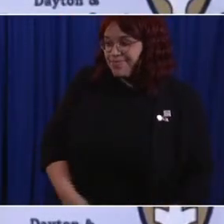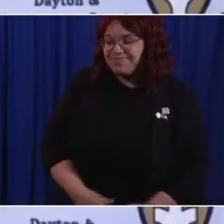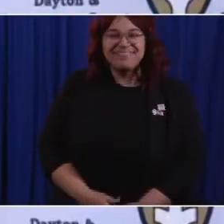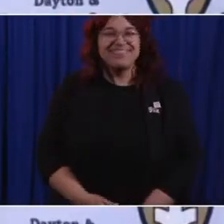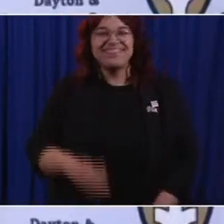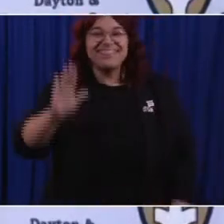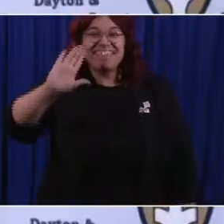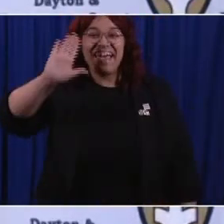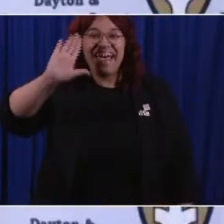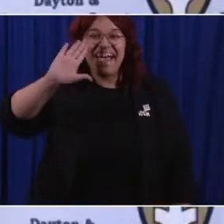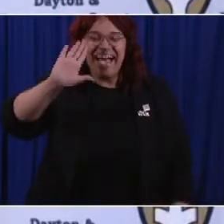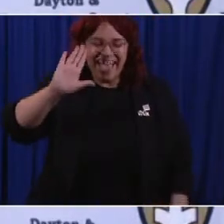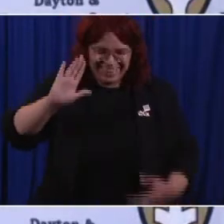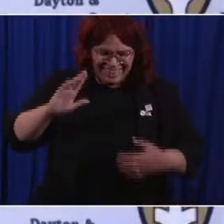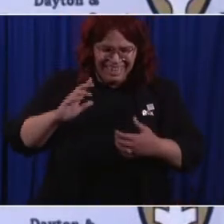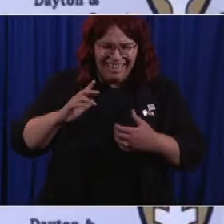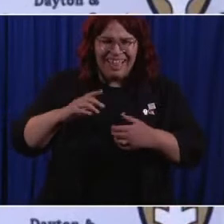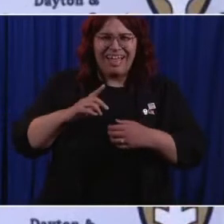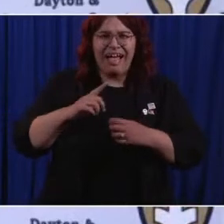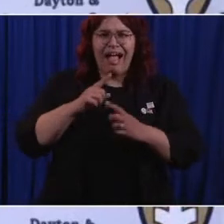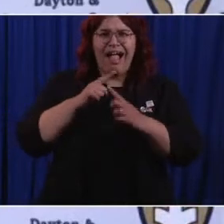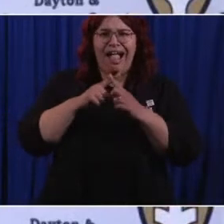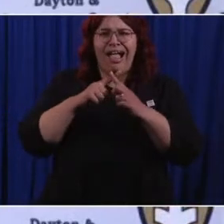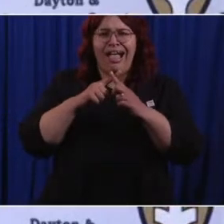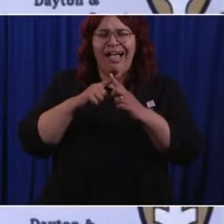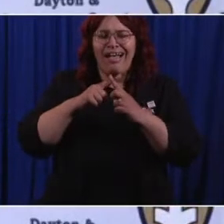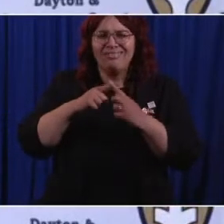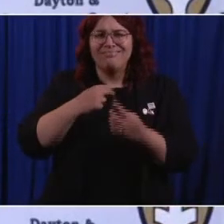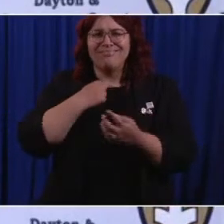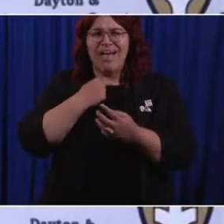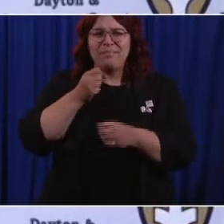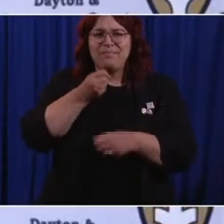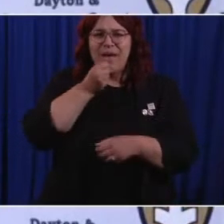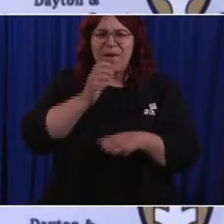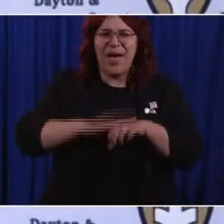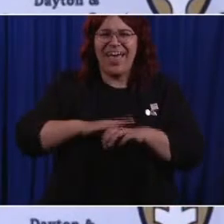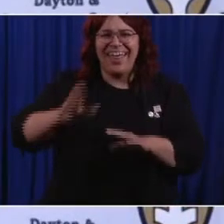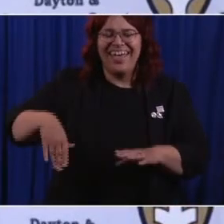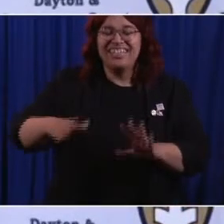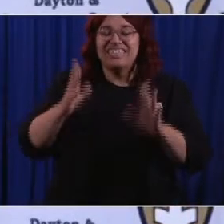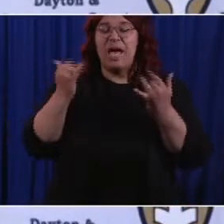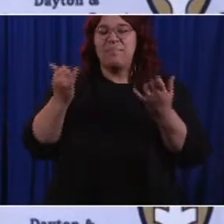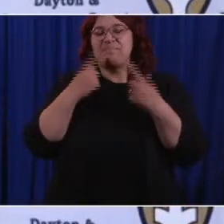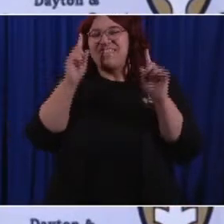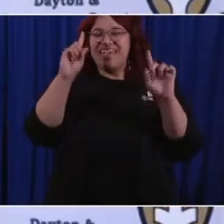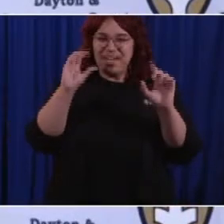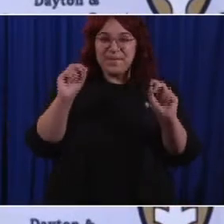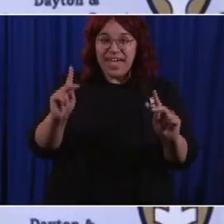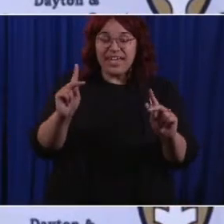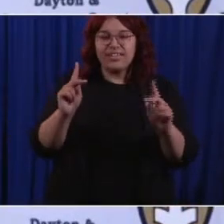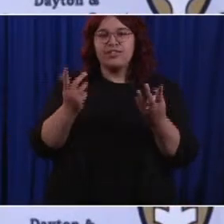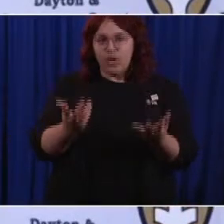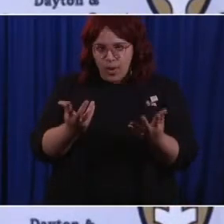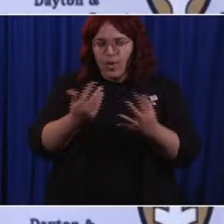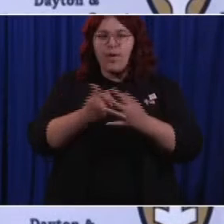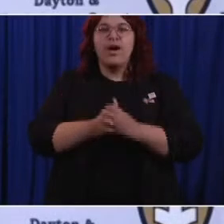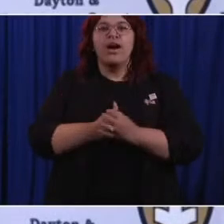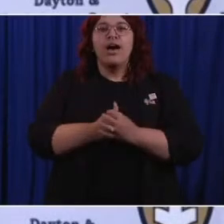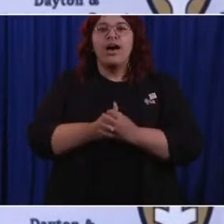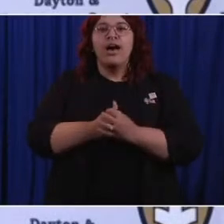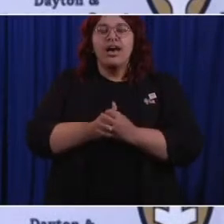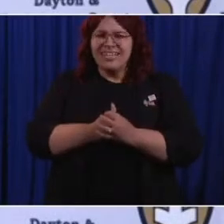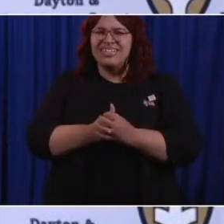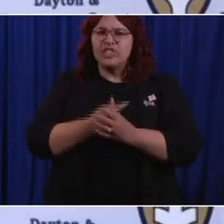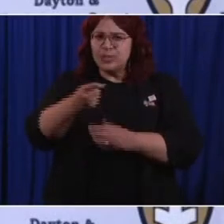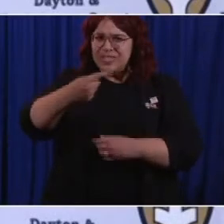Hi there. Sorry about that. I couldn't get it to unmute. Governor, you're saying you don't want the vaccine passports,